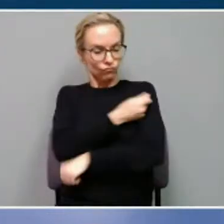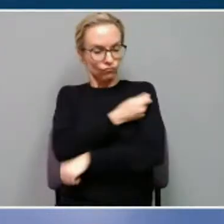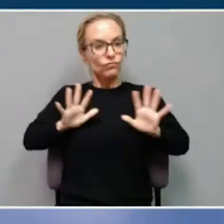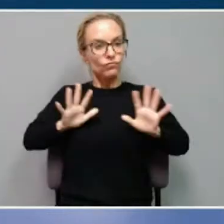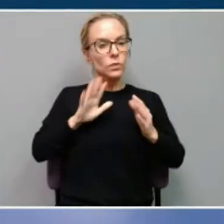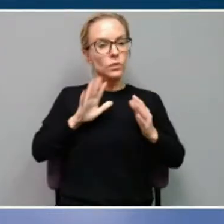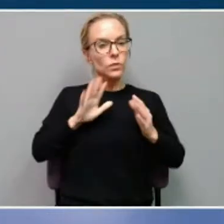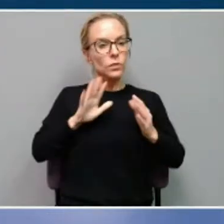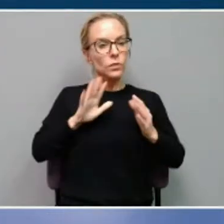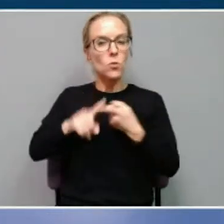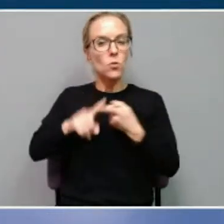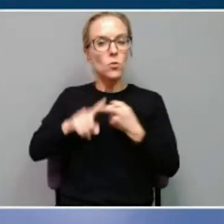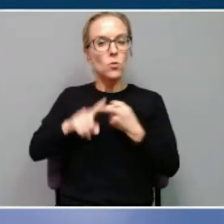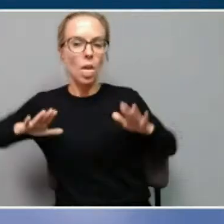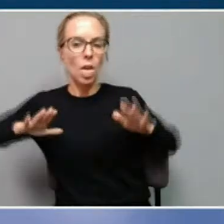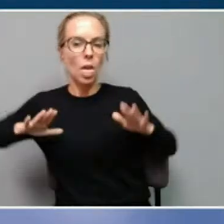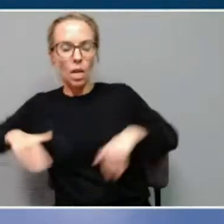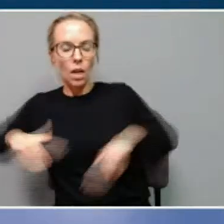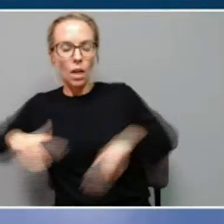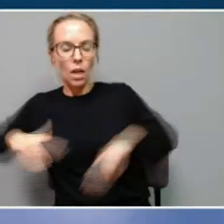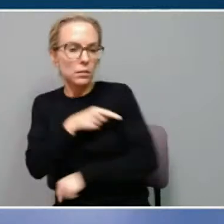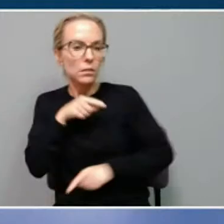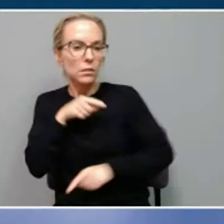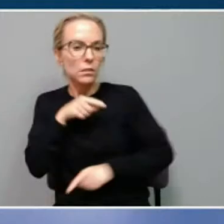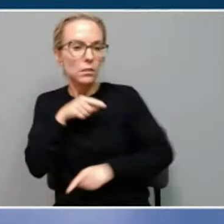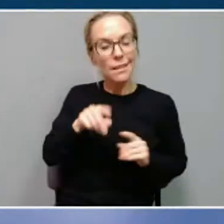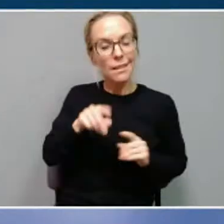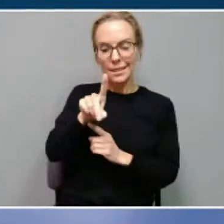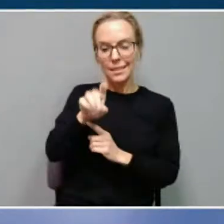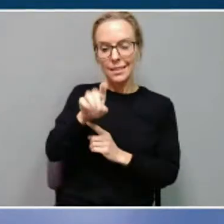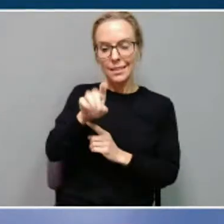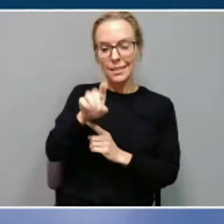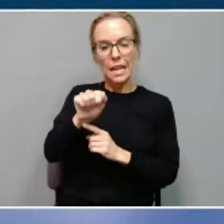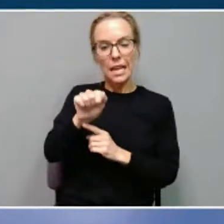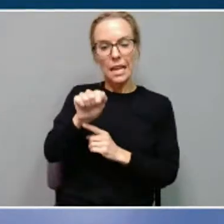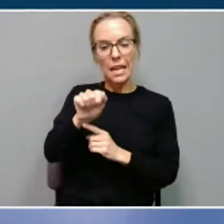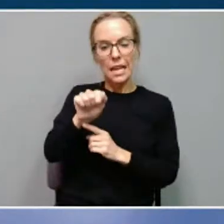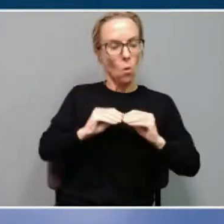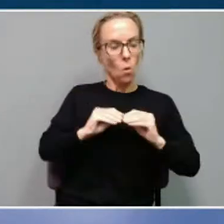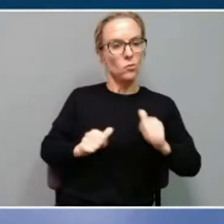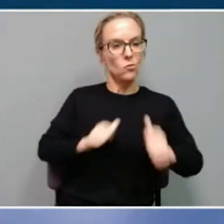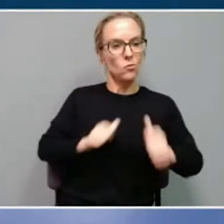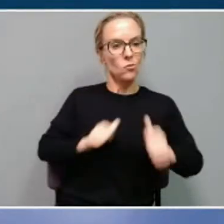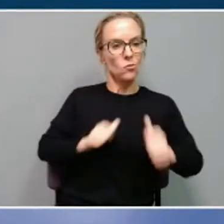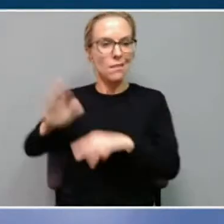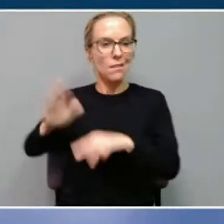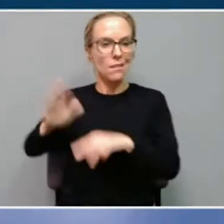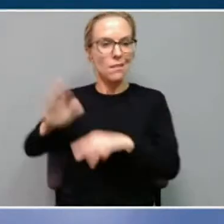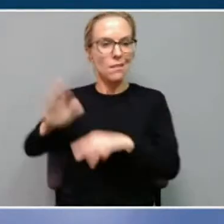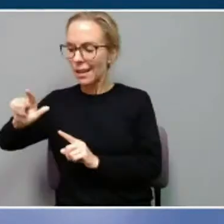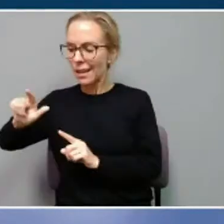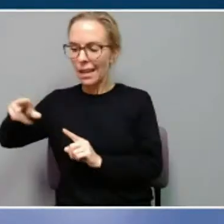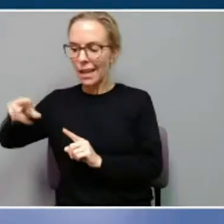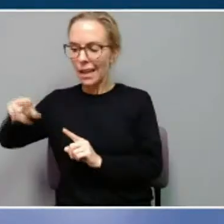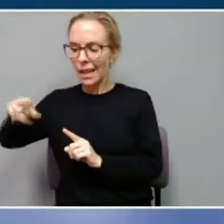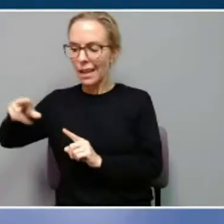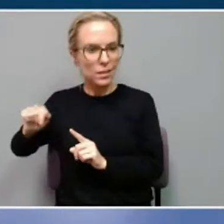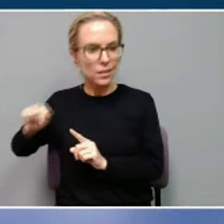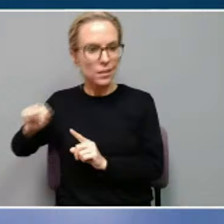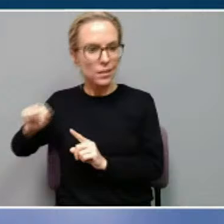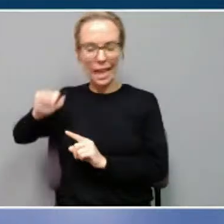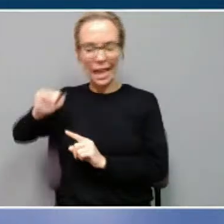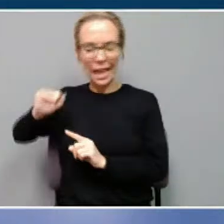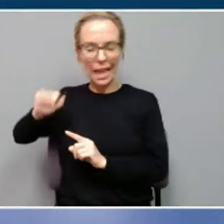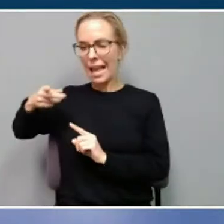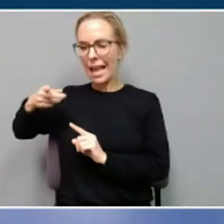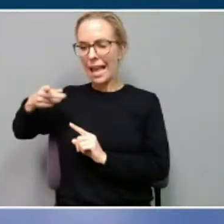not. With the Delta variant being more aggressive than, say, the Alpha variant, which we were probably dealing with primarily in March, yes,